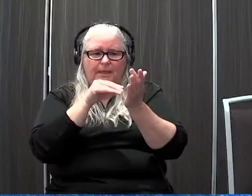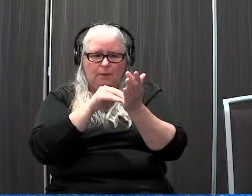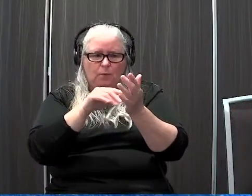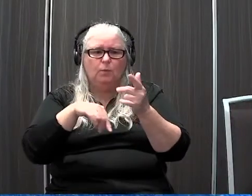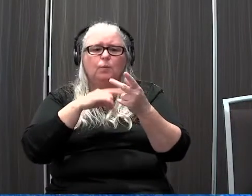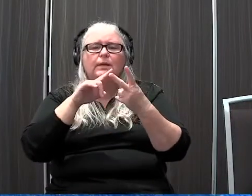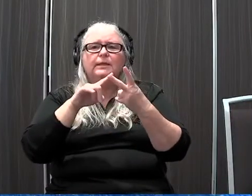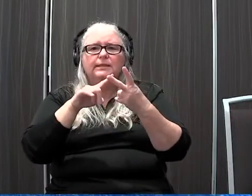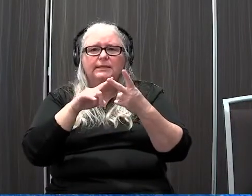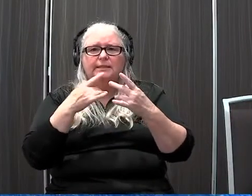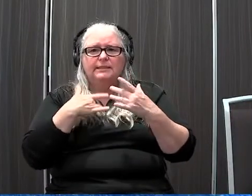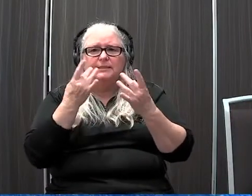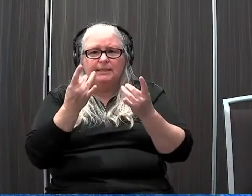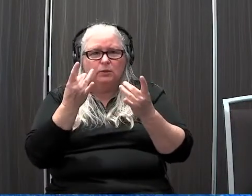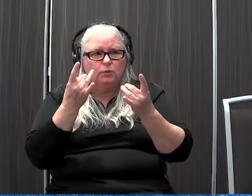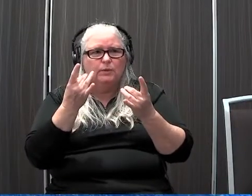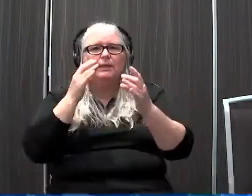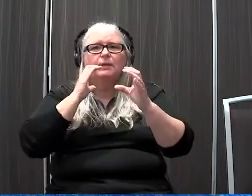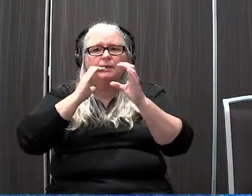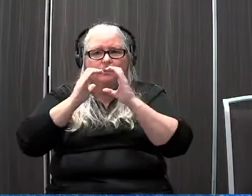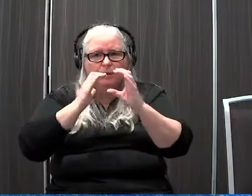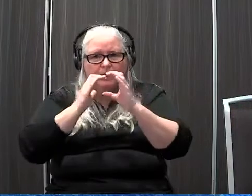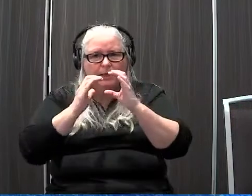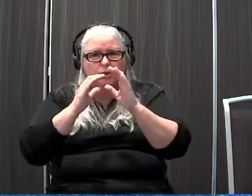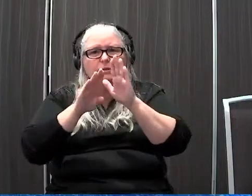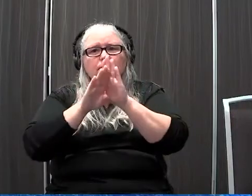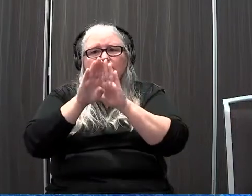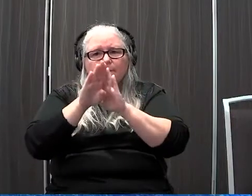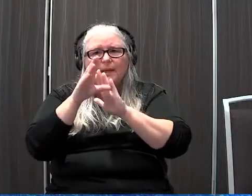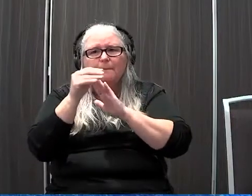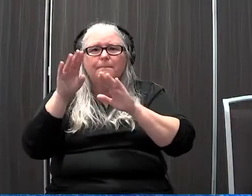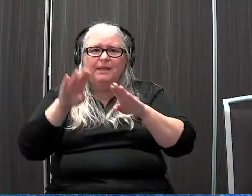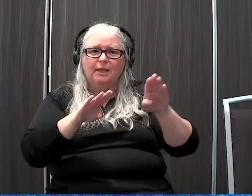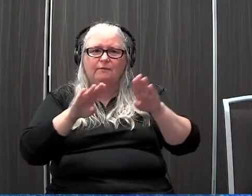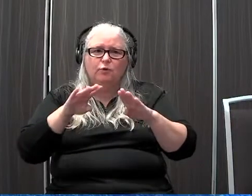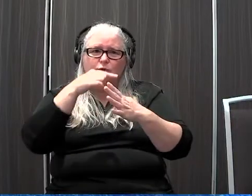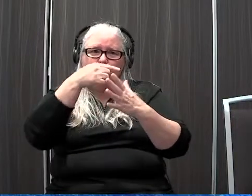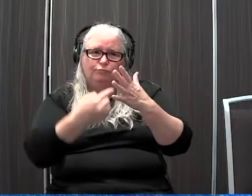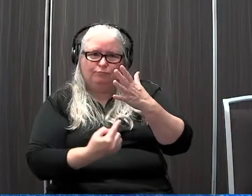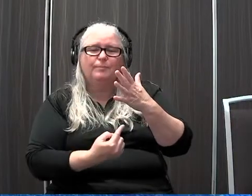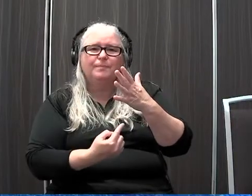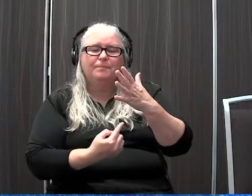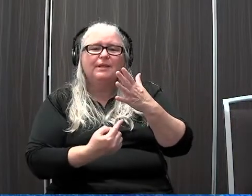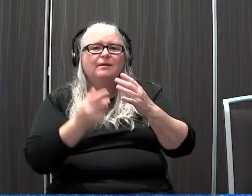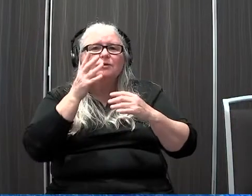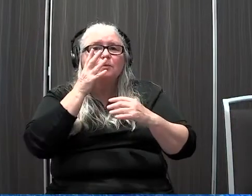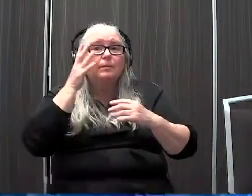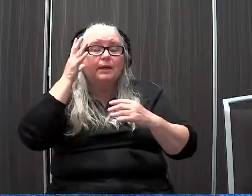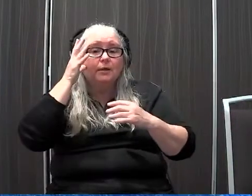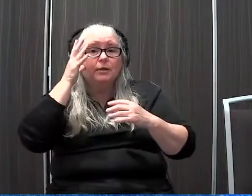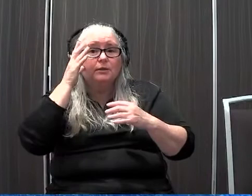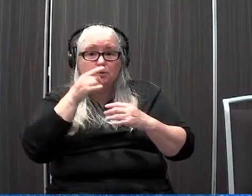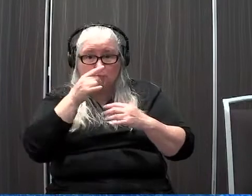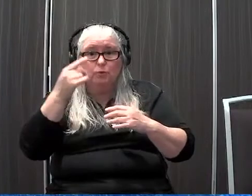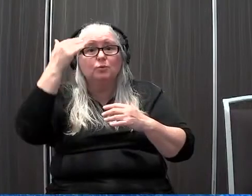sensory, communication, developmental, and behavioral. And so parents, while you likely